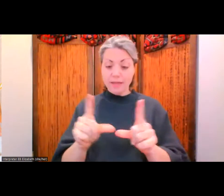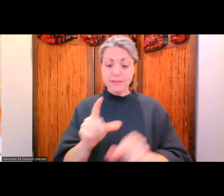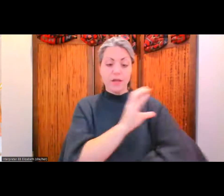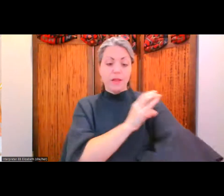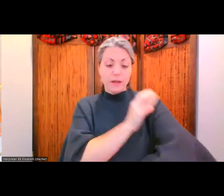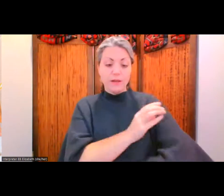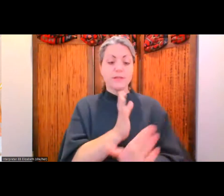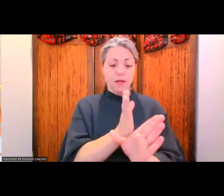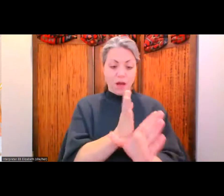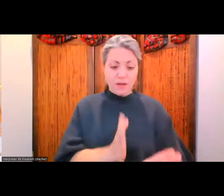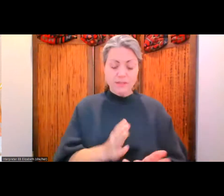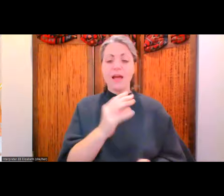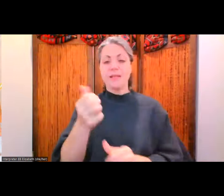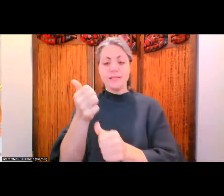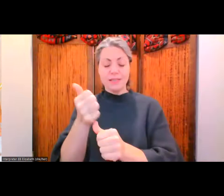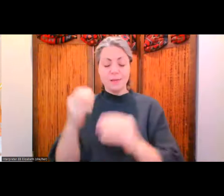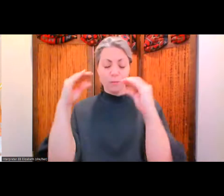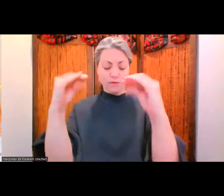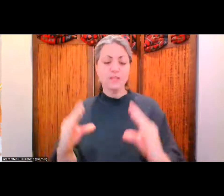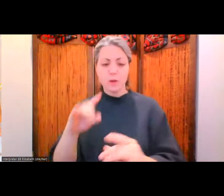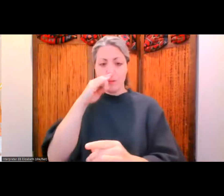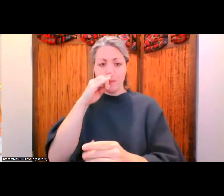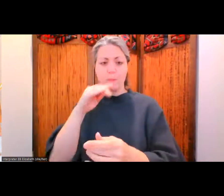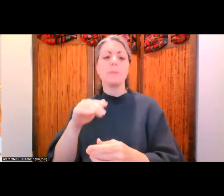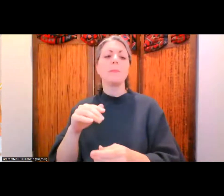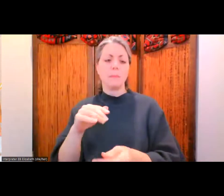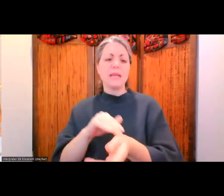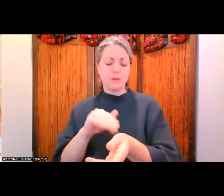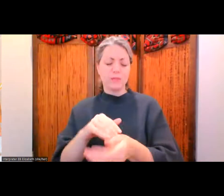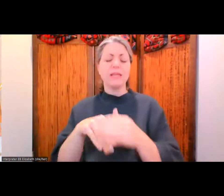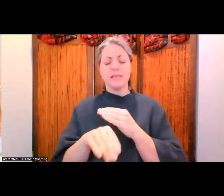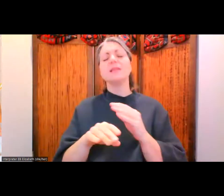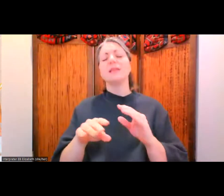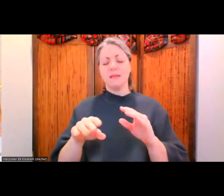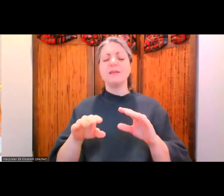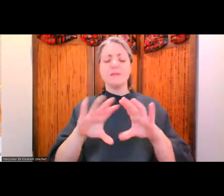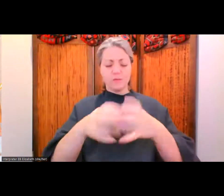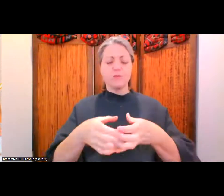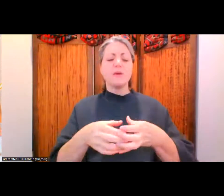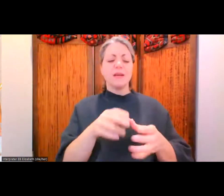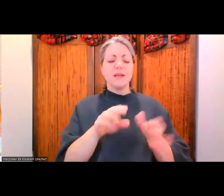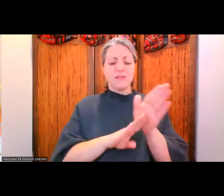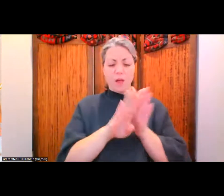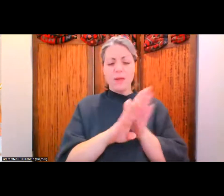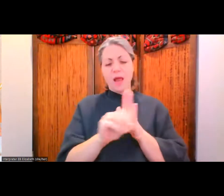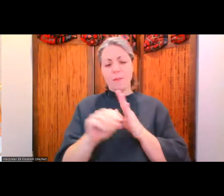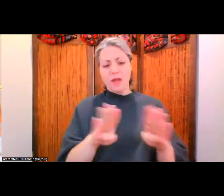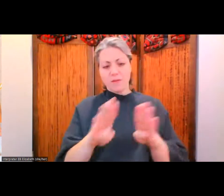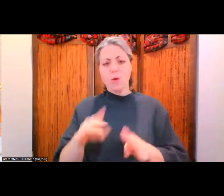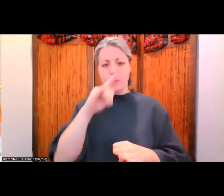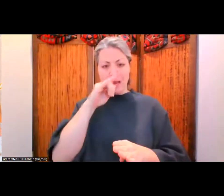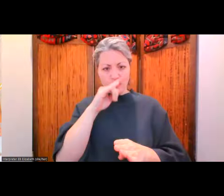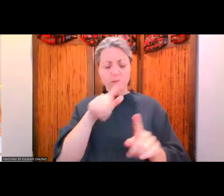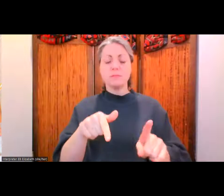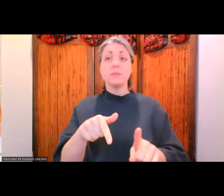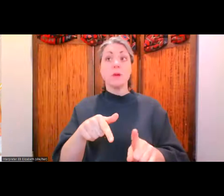psychologist and assistant professor of pediatrics here in the Division of Developmental and Behavioral Pediatrics. In addition, he is a